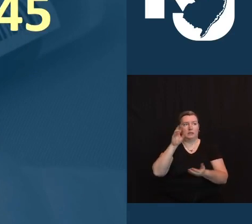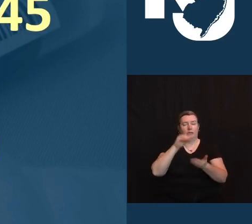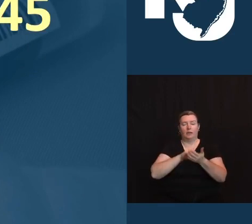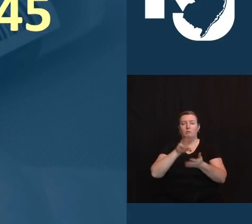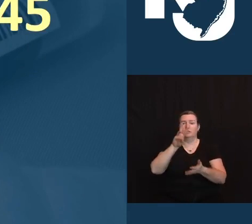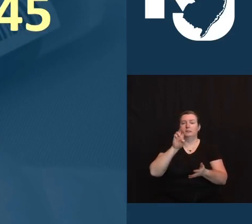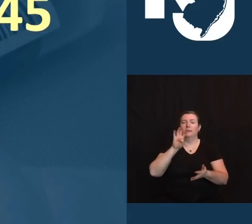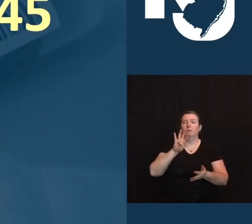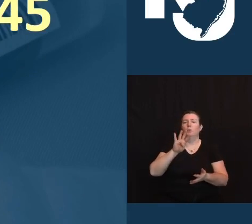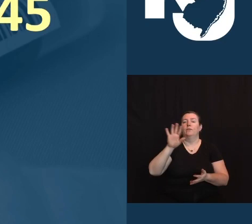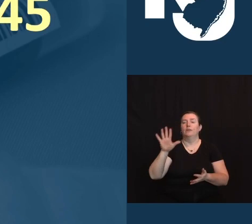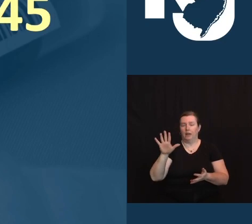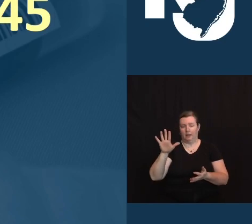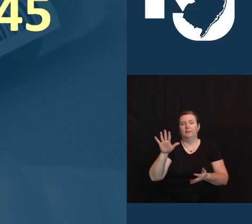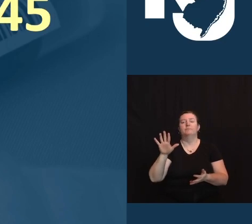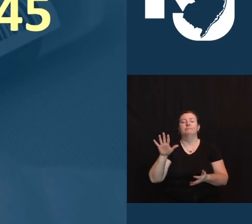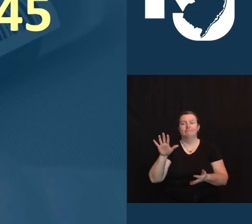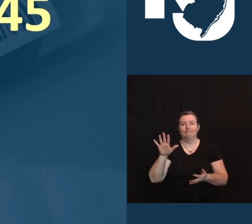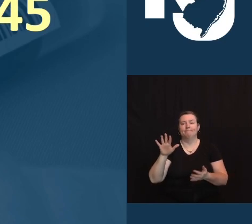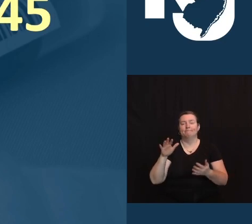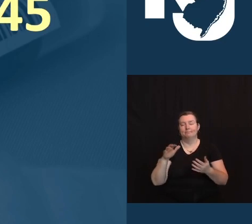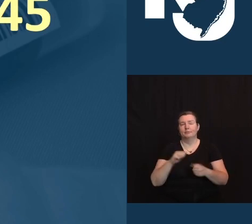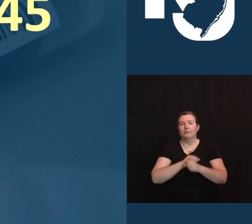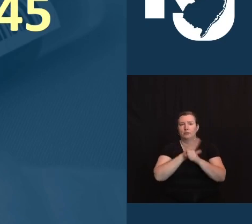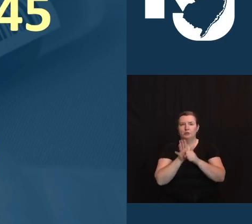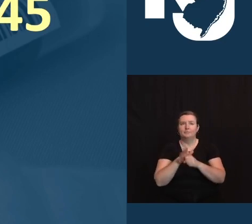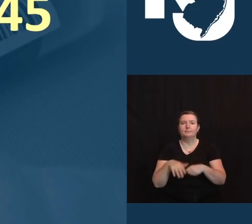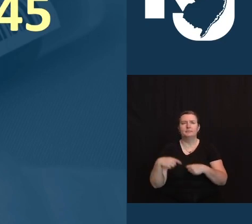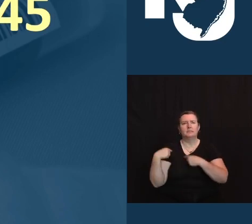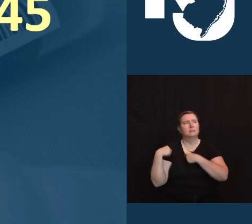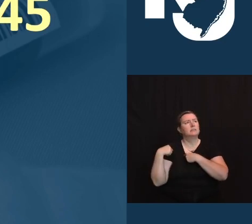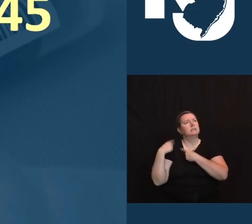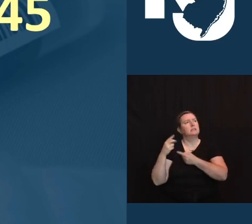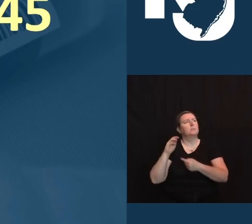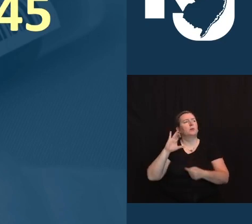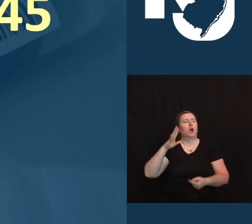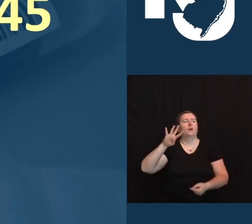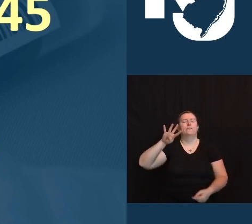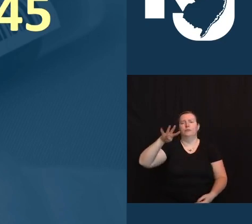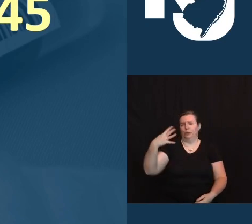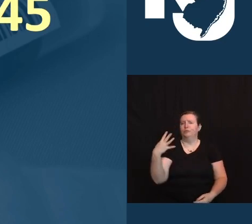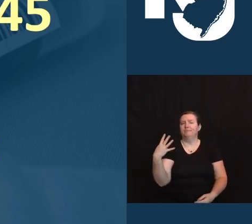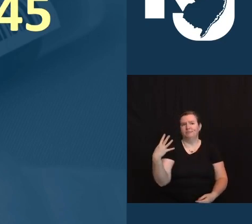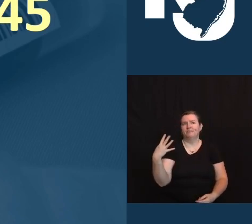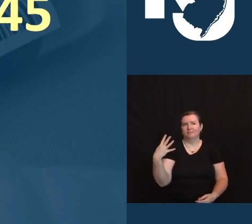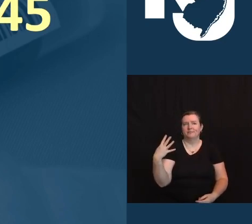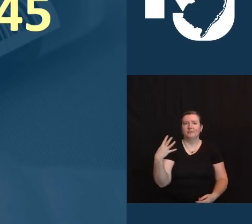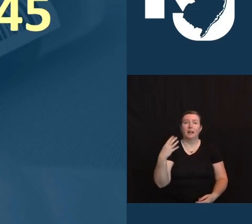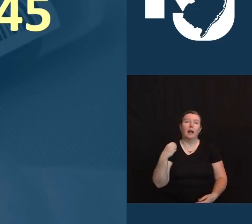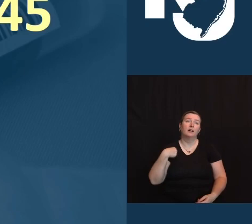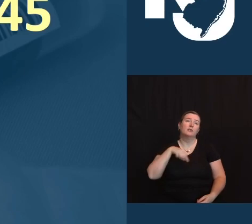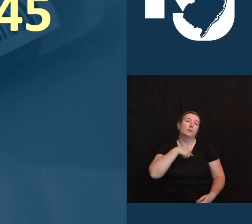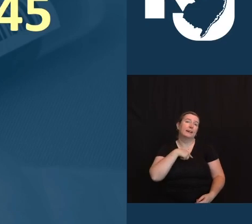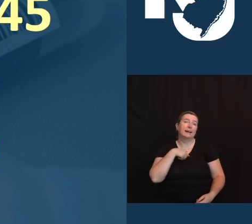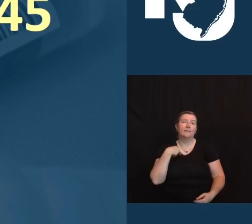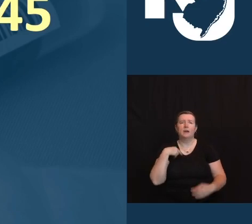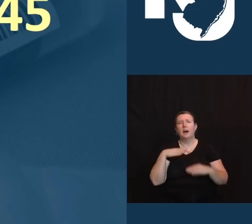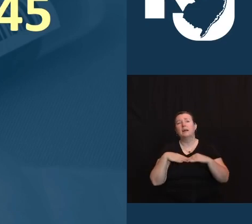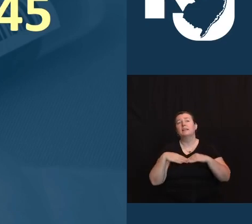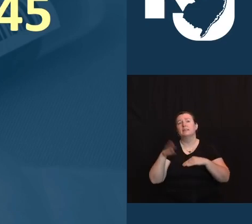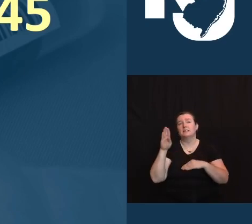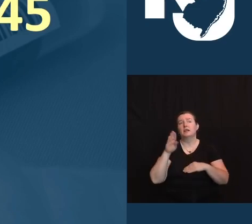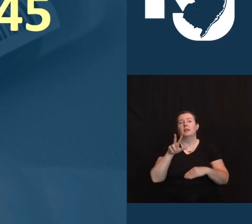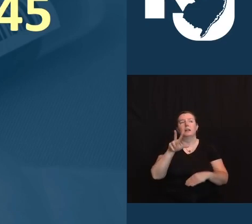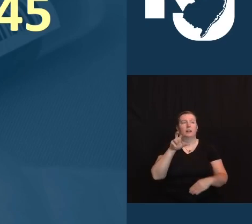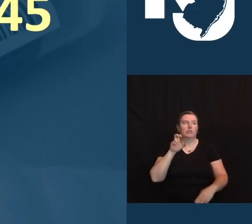177,645 since test one on March 4th. We know one thing, we do have at least 390 new positive cases. There may